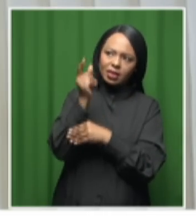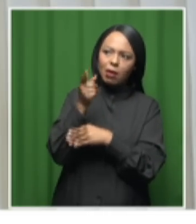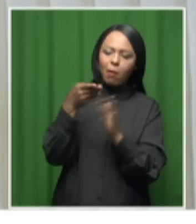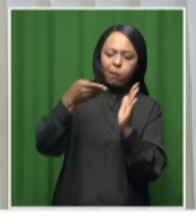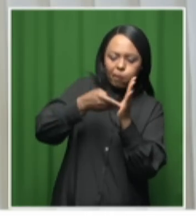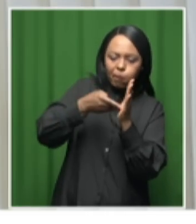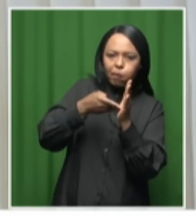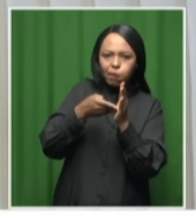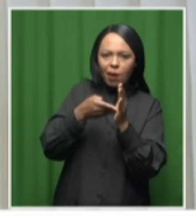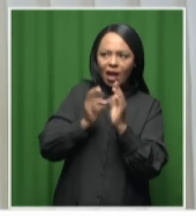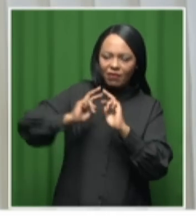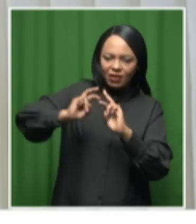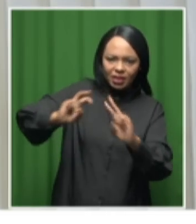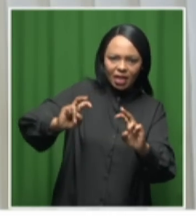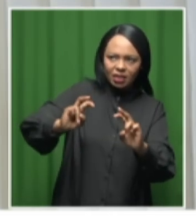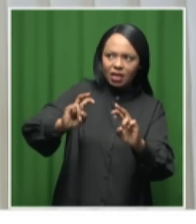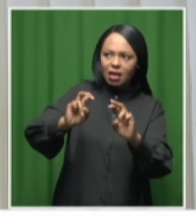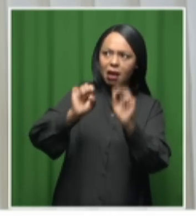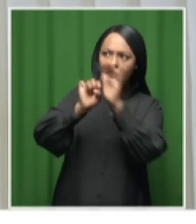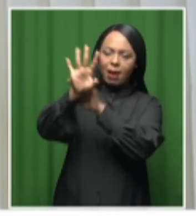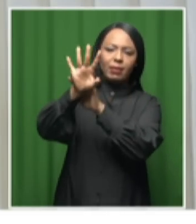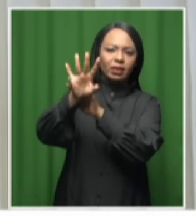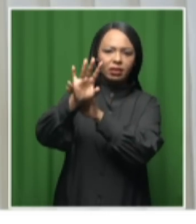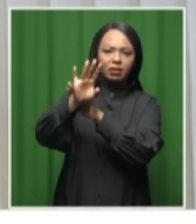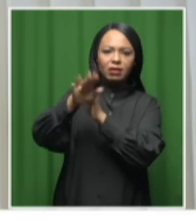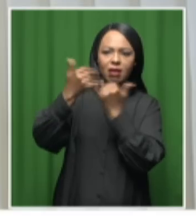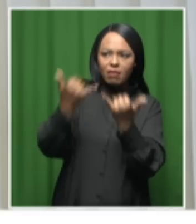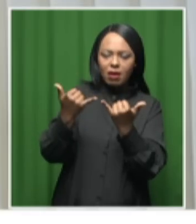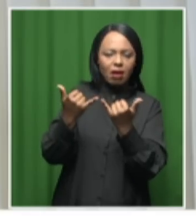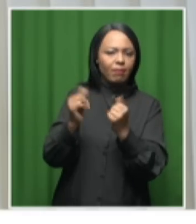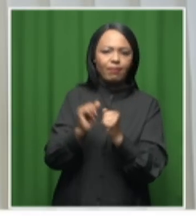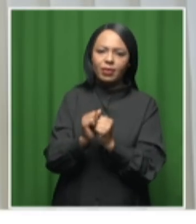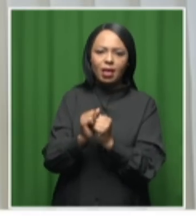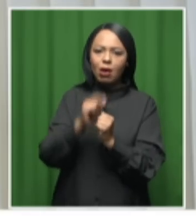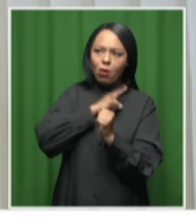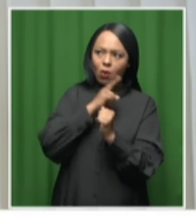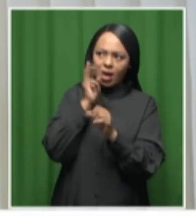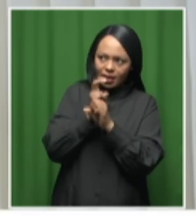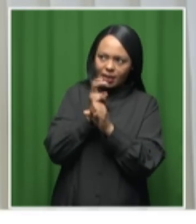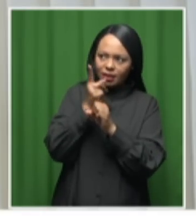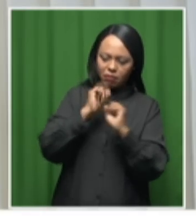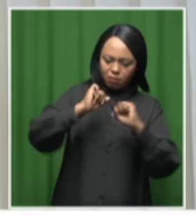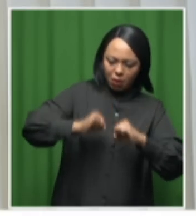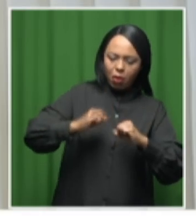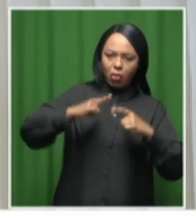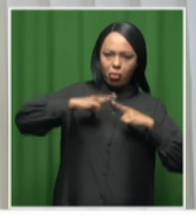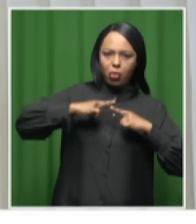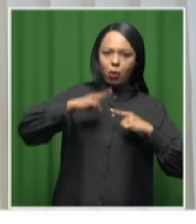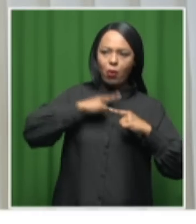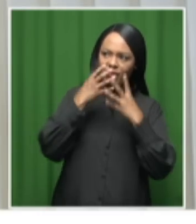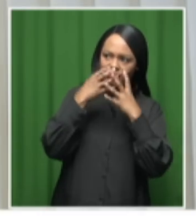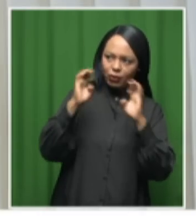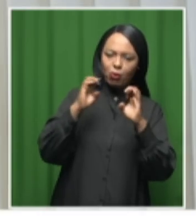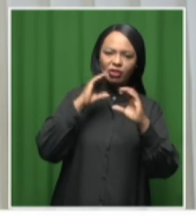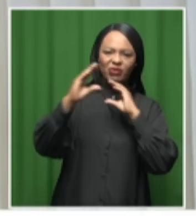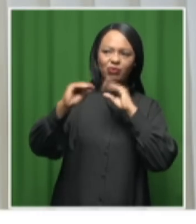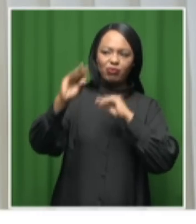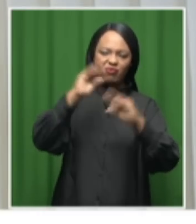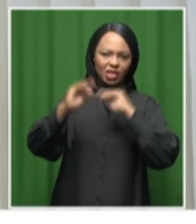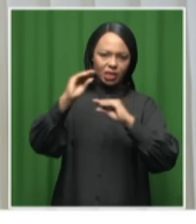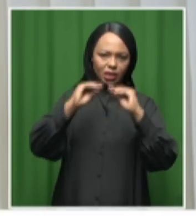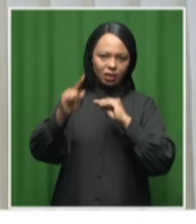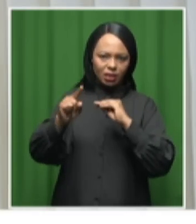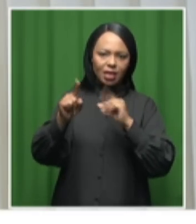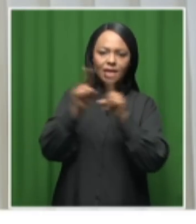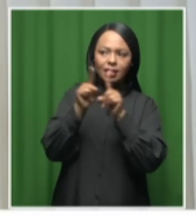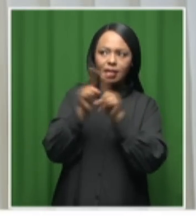the investigative stage. We want information to be obtained in an ordinary manner. So it's seeking a balance between freedom of speech, the obtaining